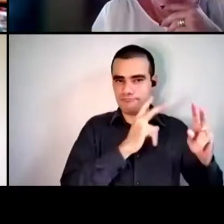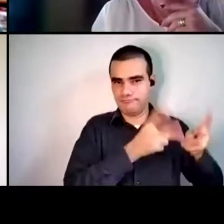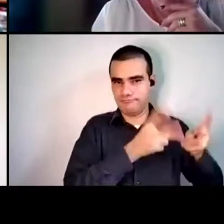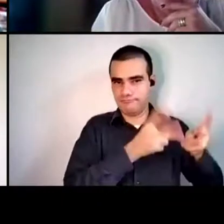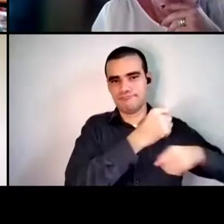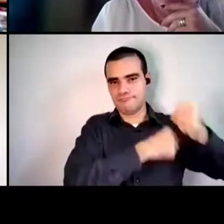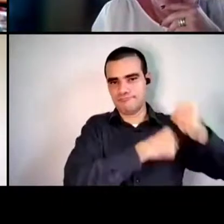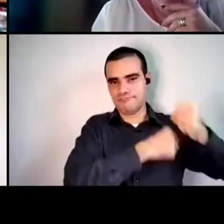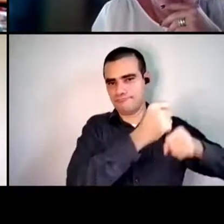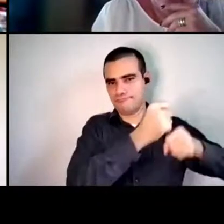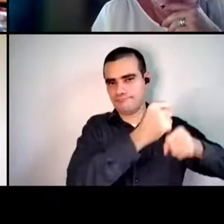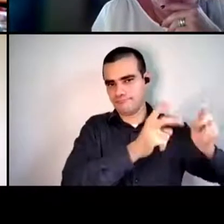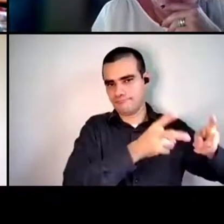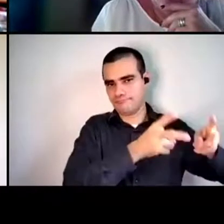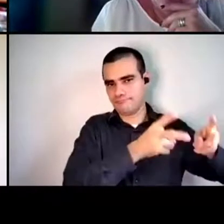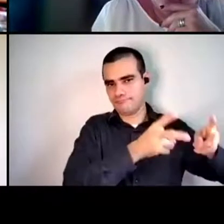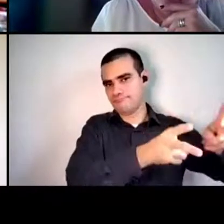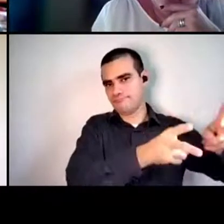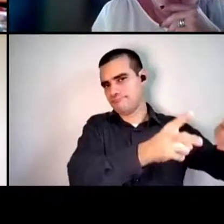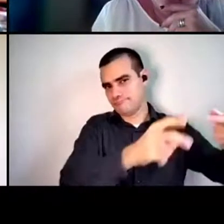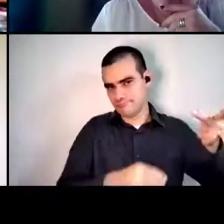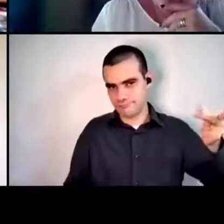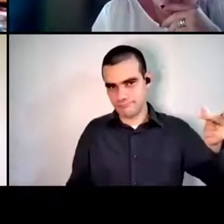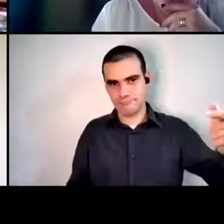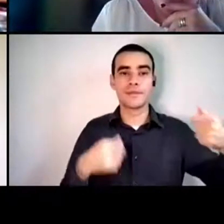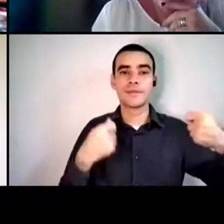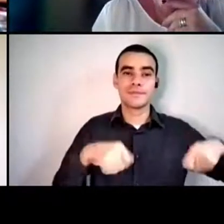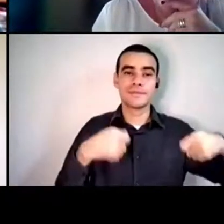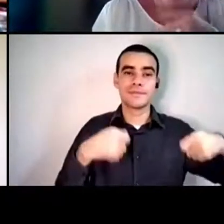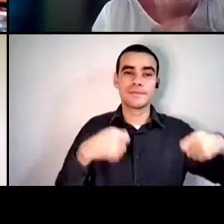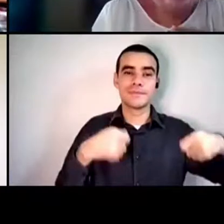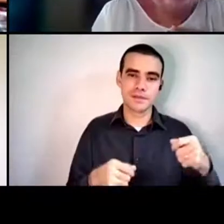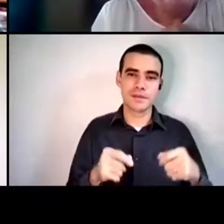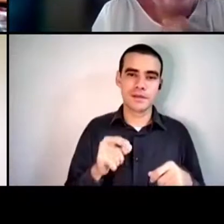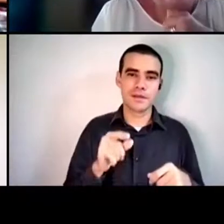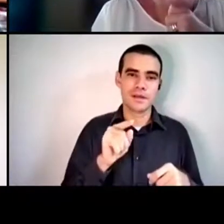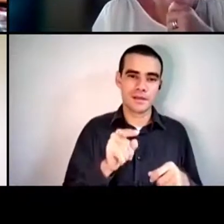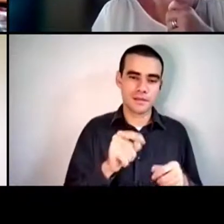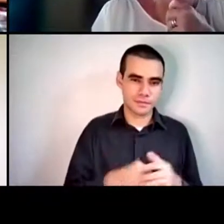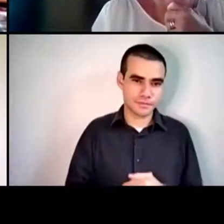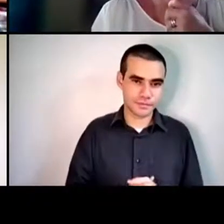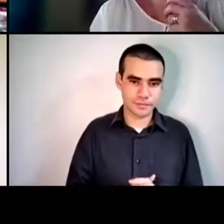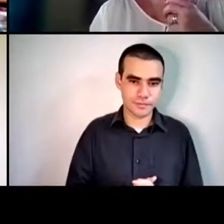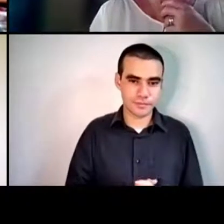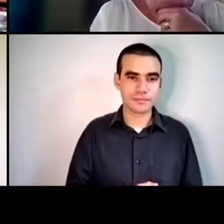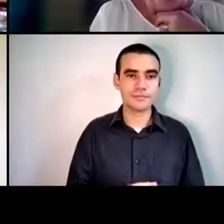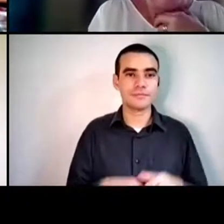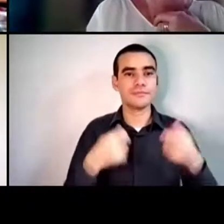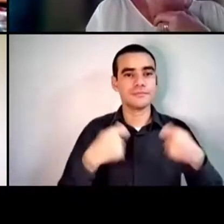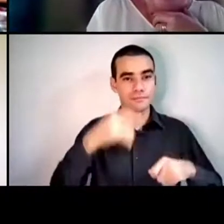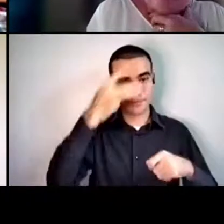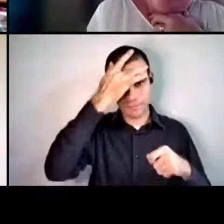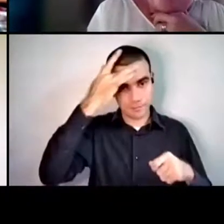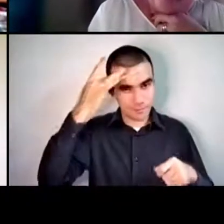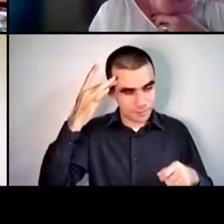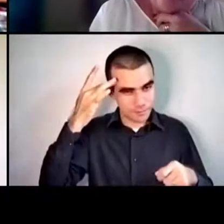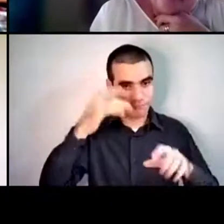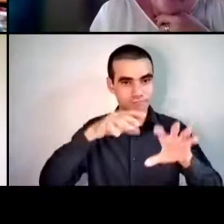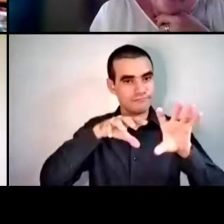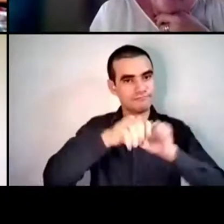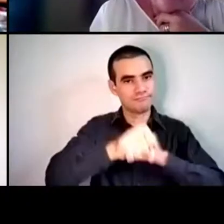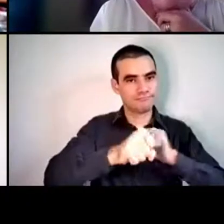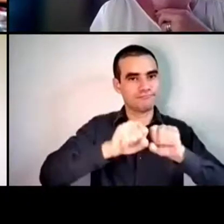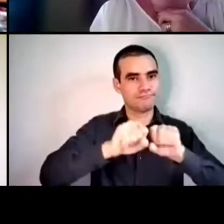tend to perpetuate. So we need less endogamy in an experience like this. You need people